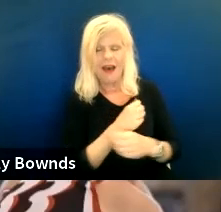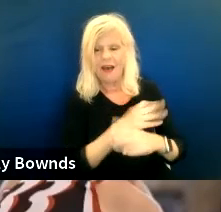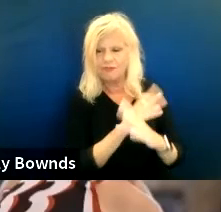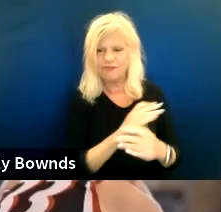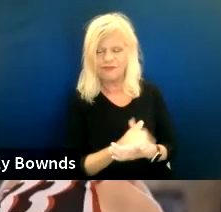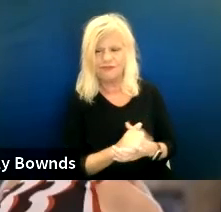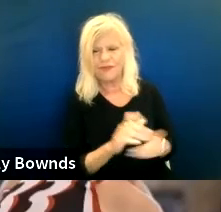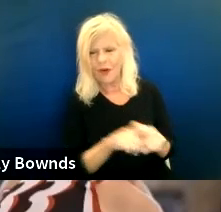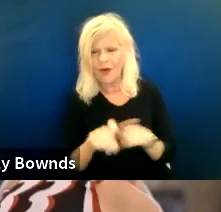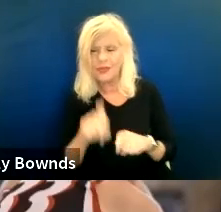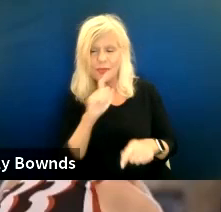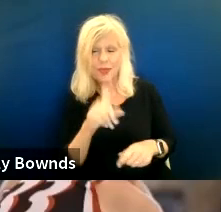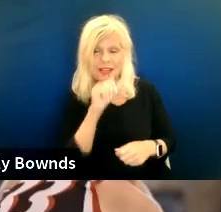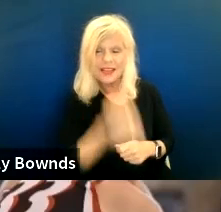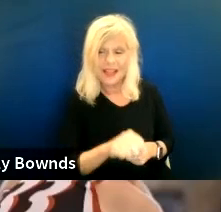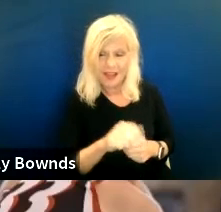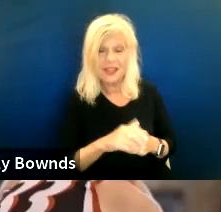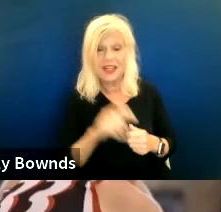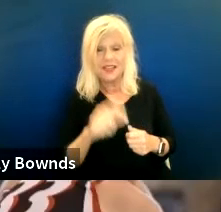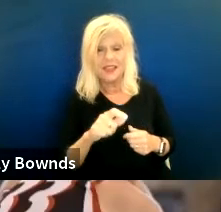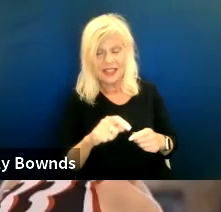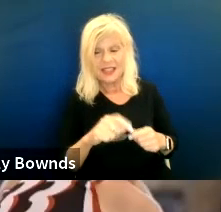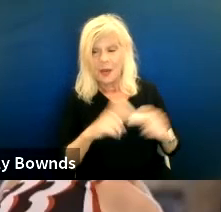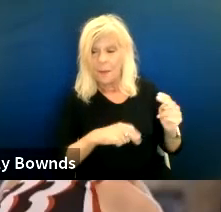they have also really loved that this platform is